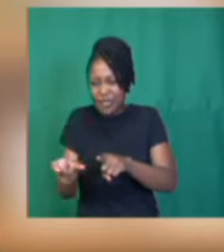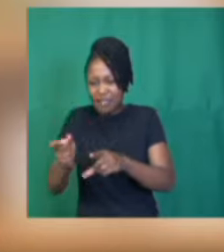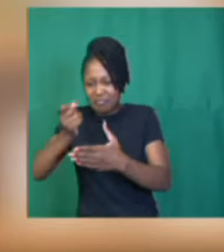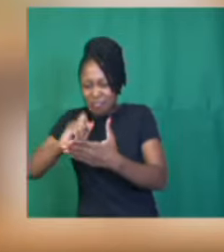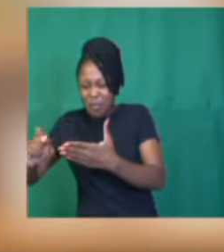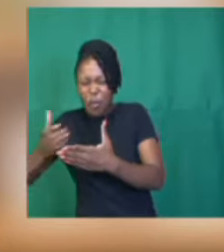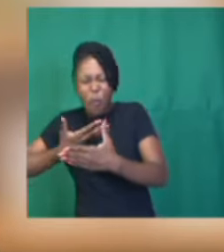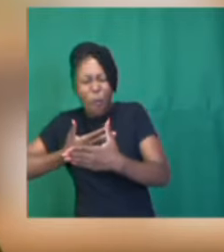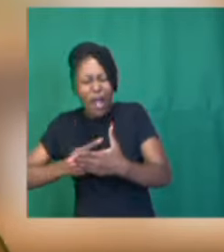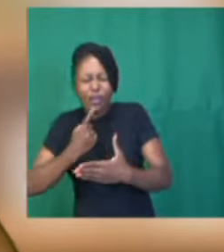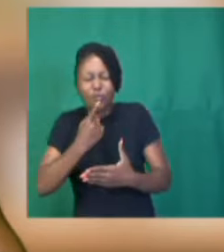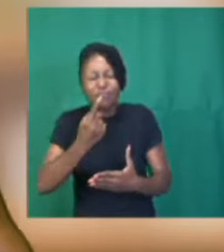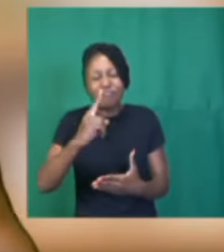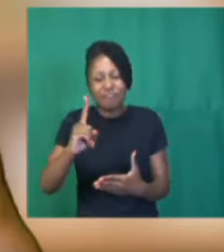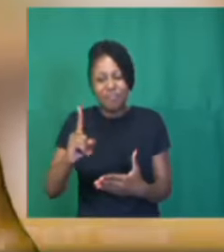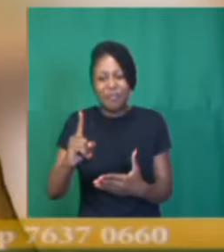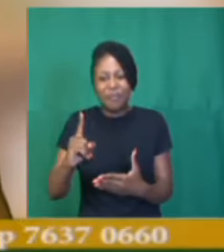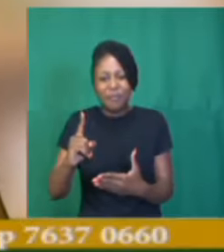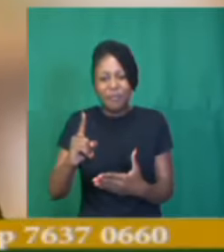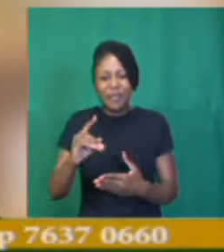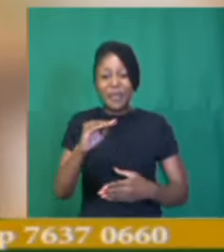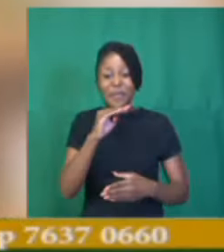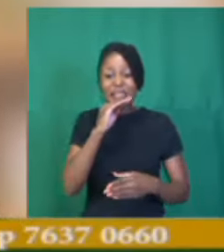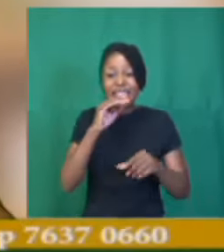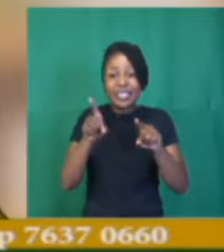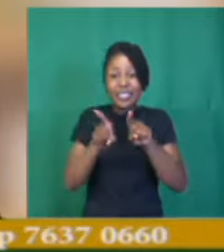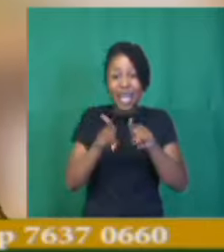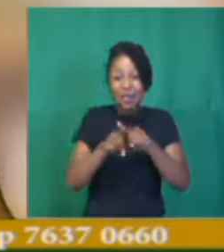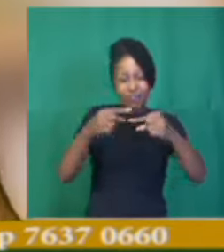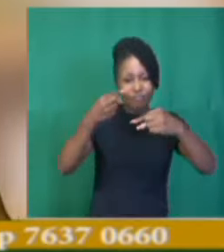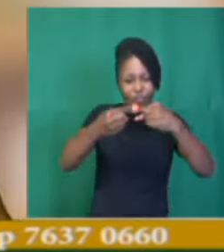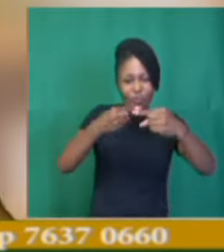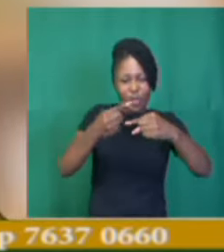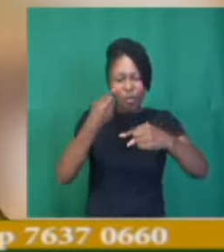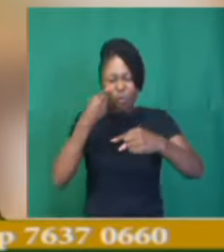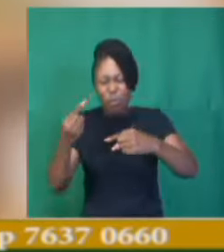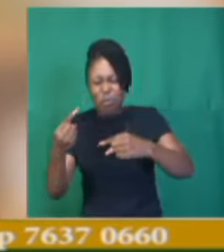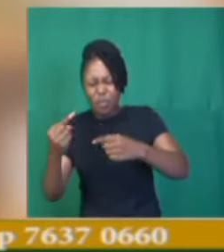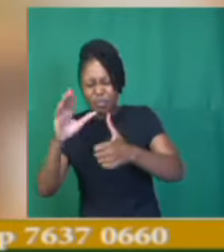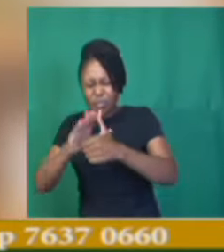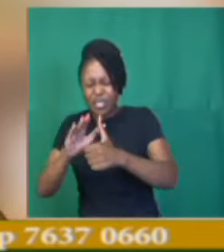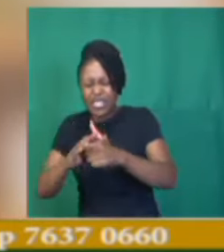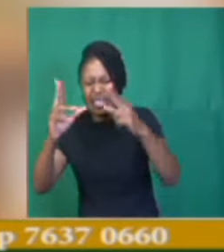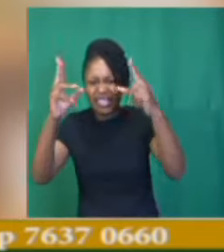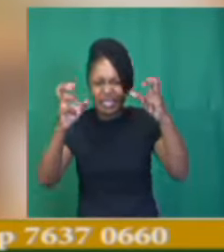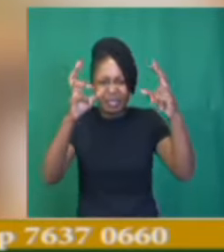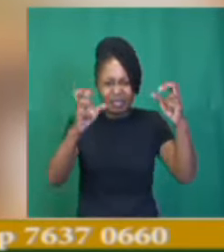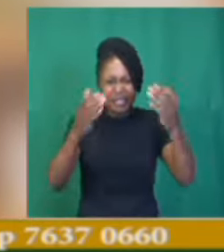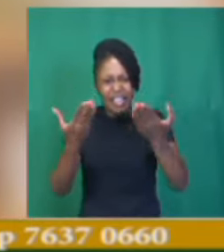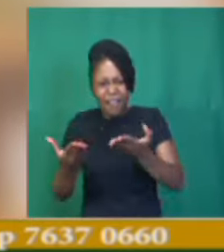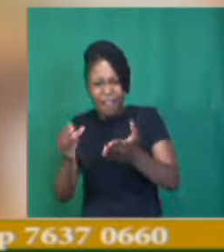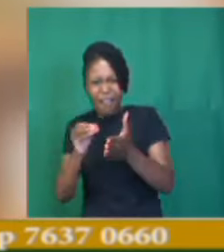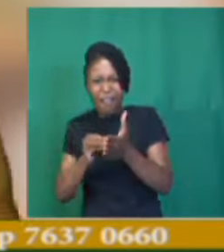important statements. You can also go further looking at the themes and the sub-themes of that